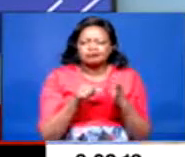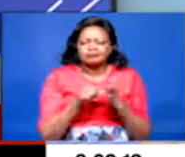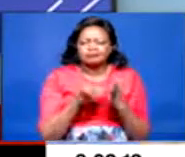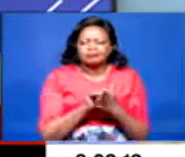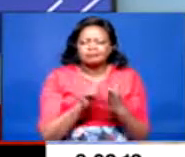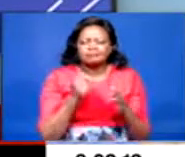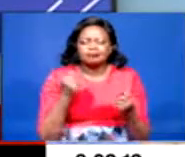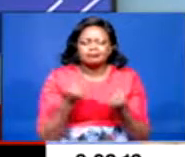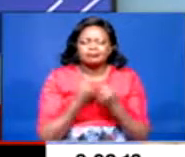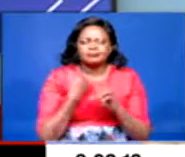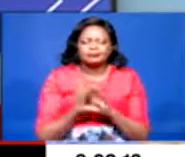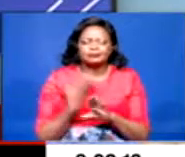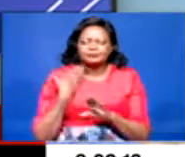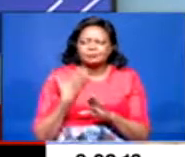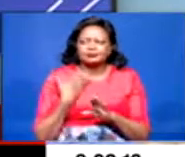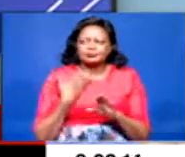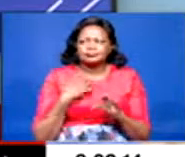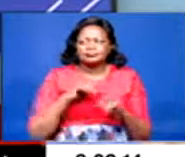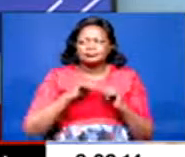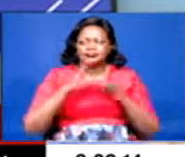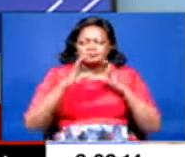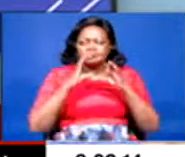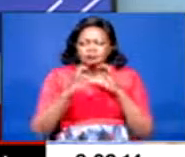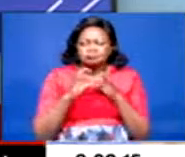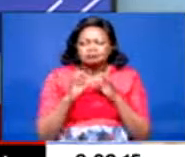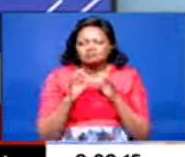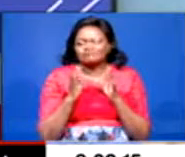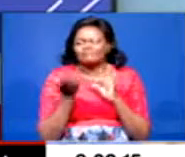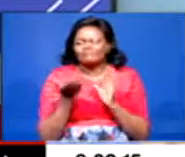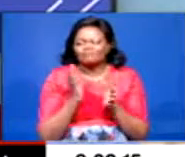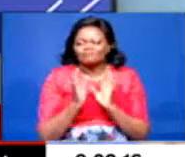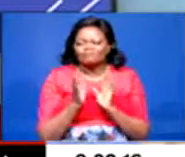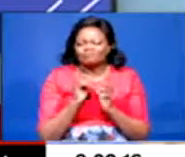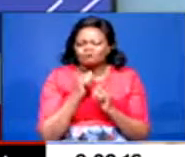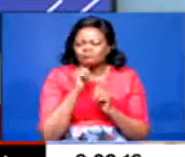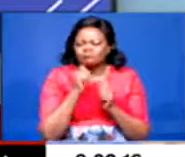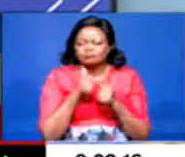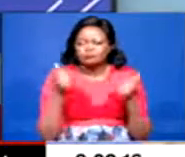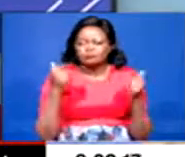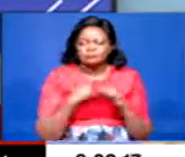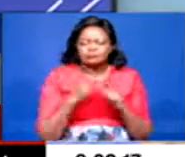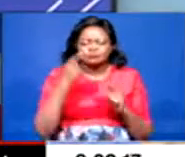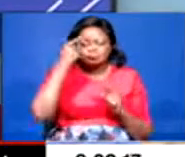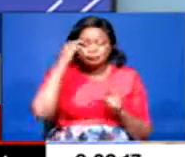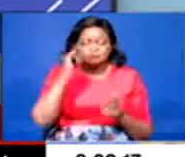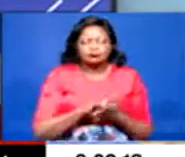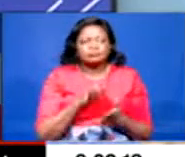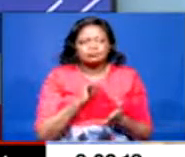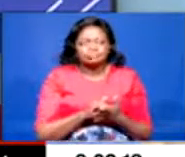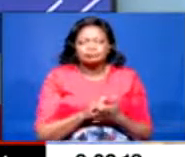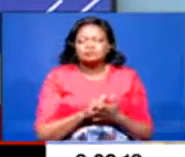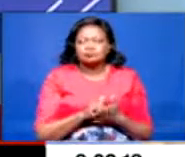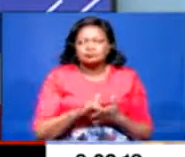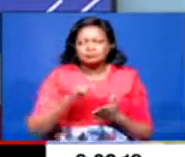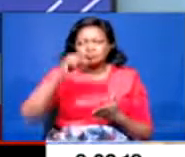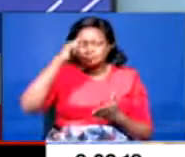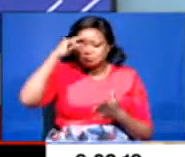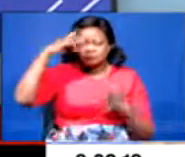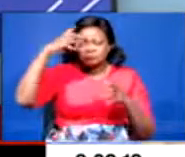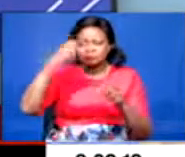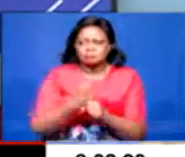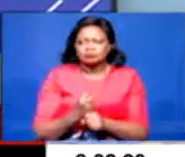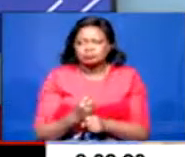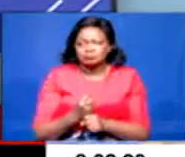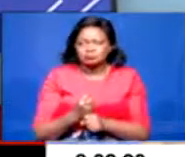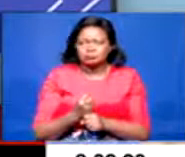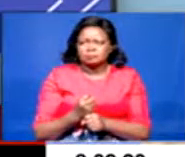On the part of communication, they have still not done a very effective job, but I think it's a government body. I think they are way